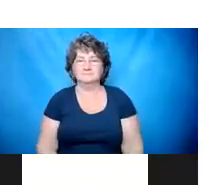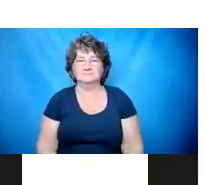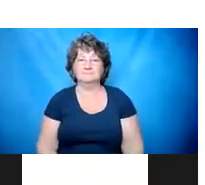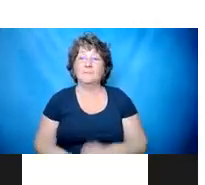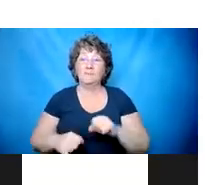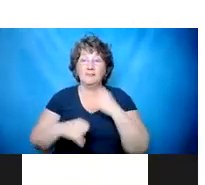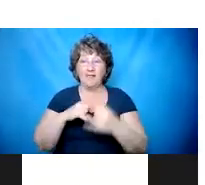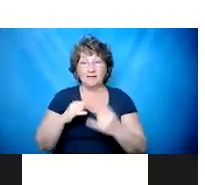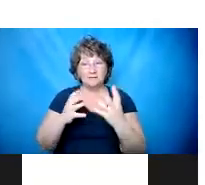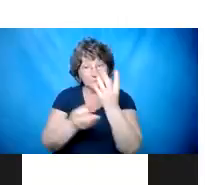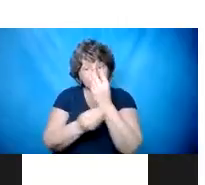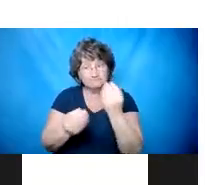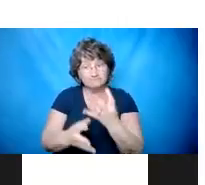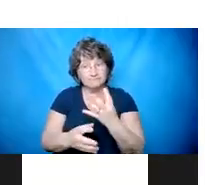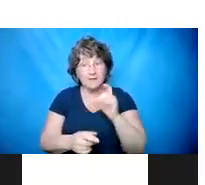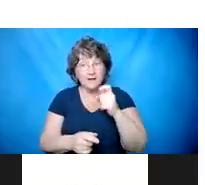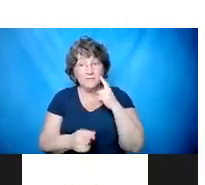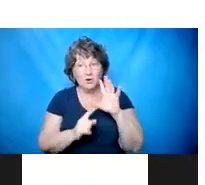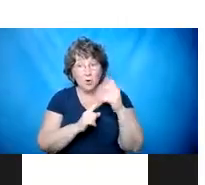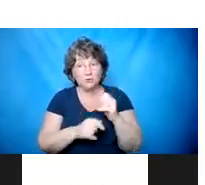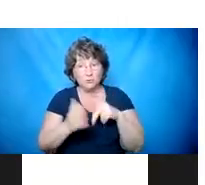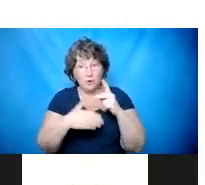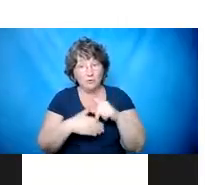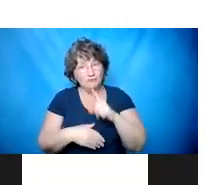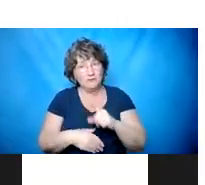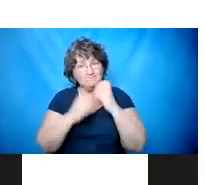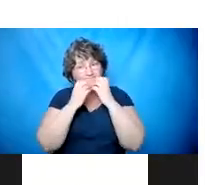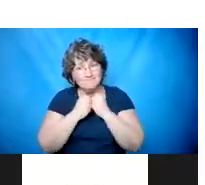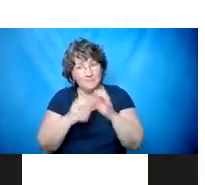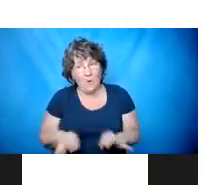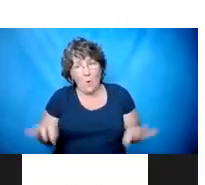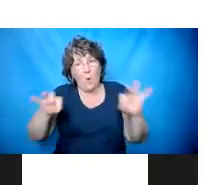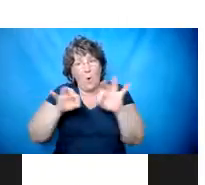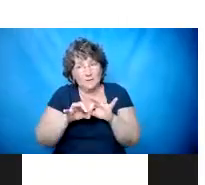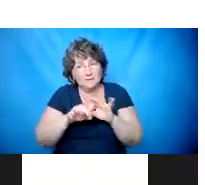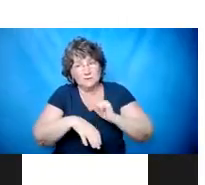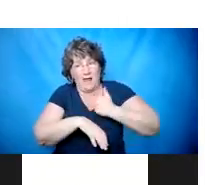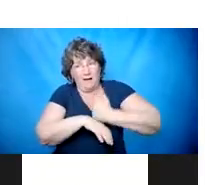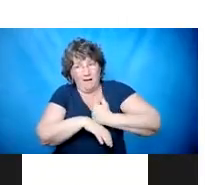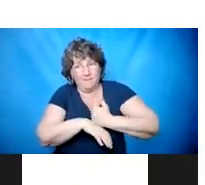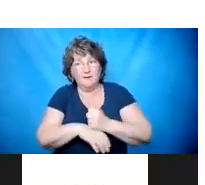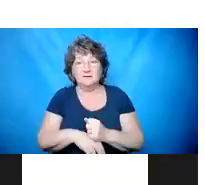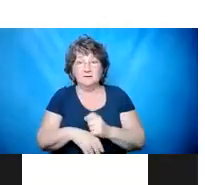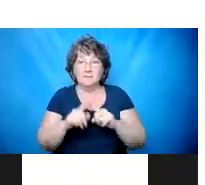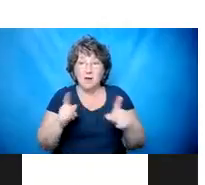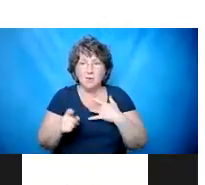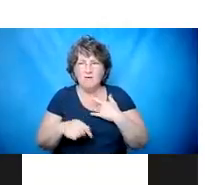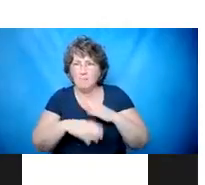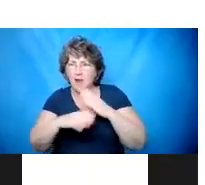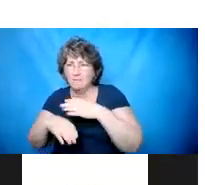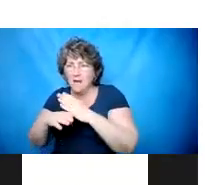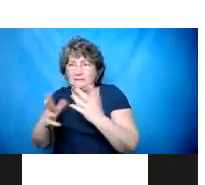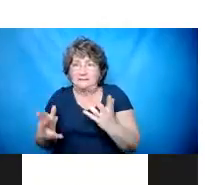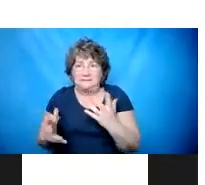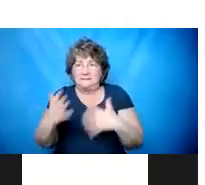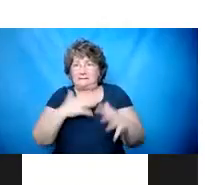critical. And remember that language barriers become daunting to our communities, but there are ways that we can be inclusive. Thank